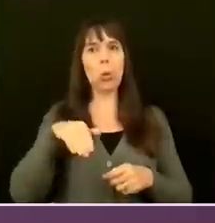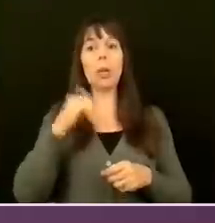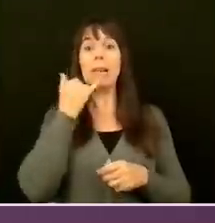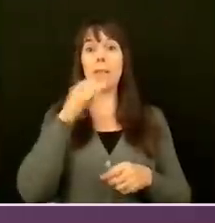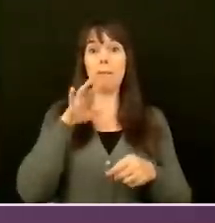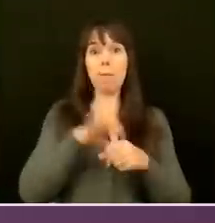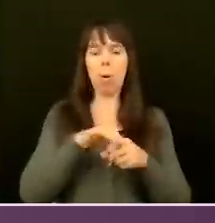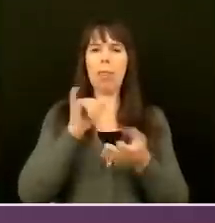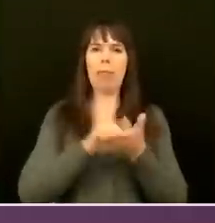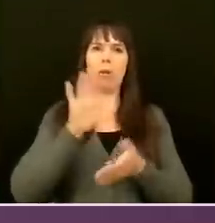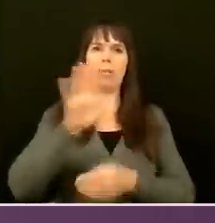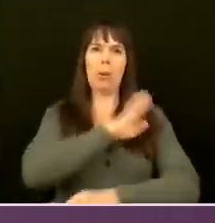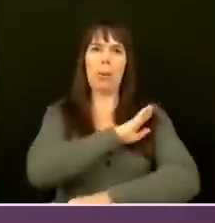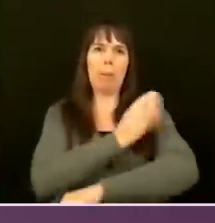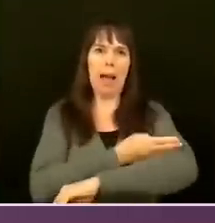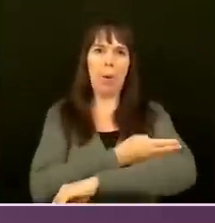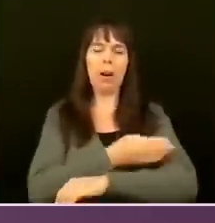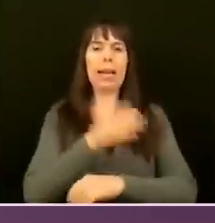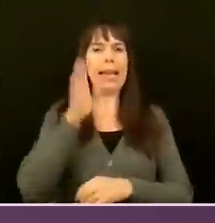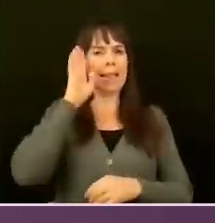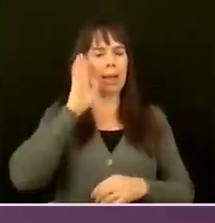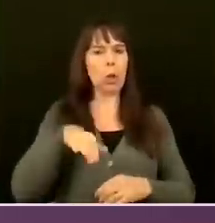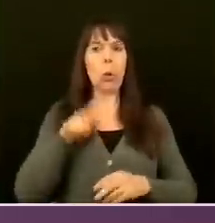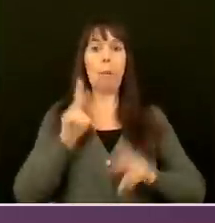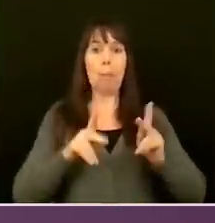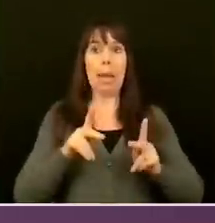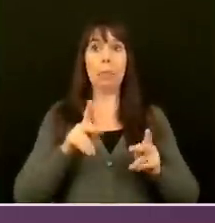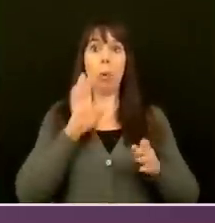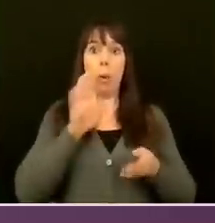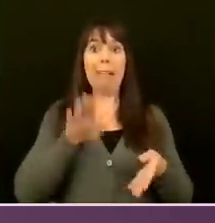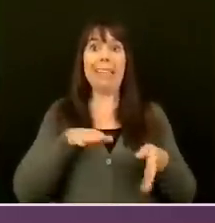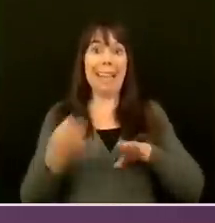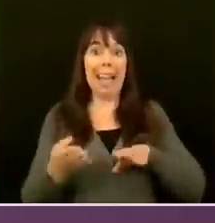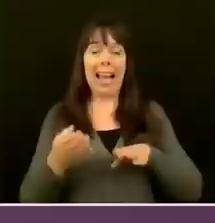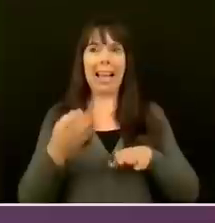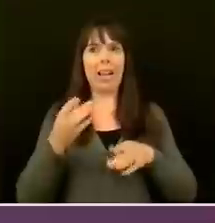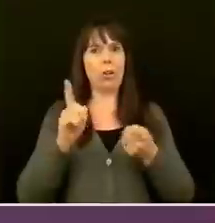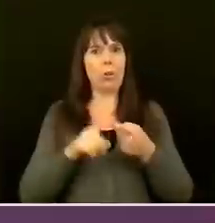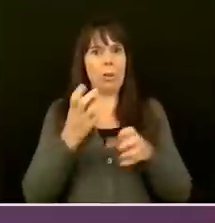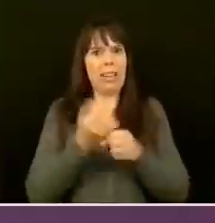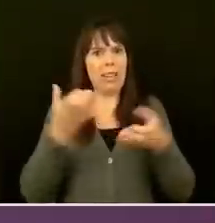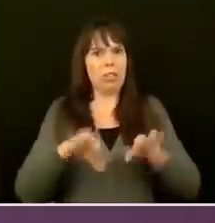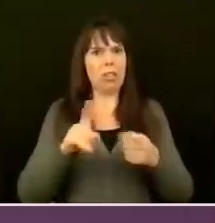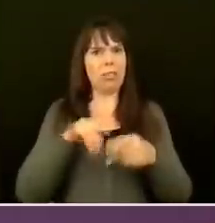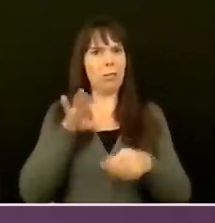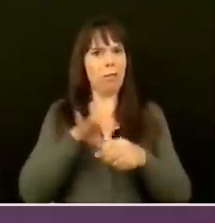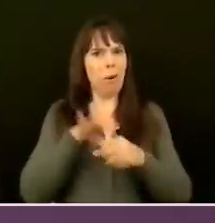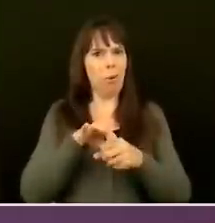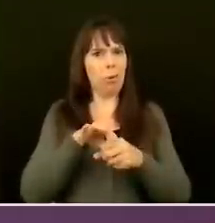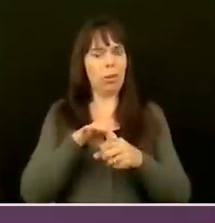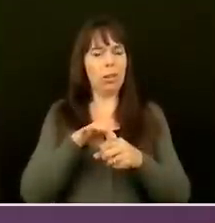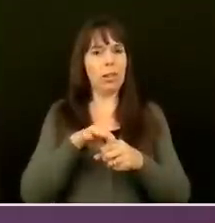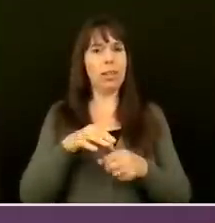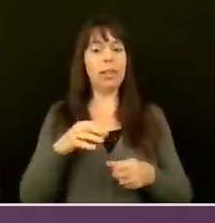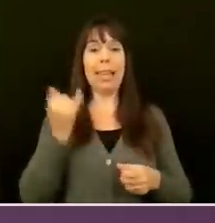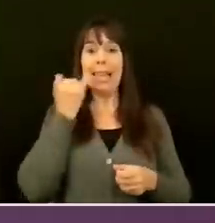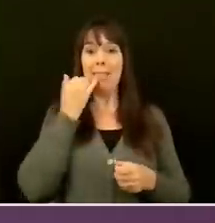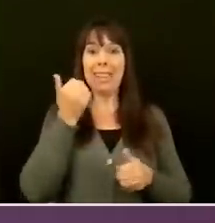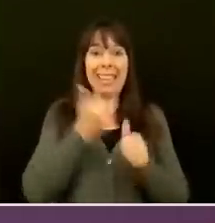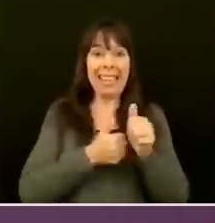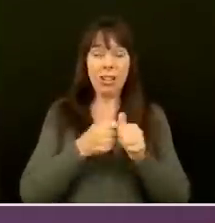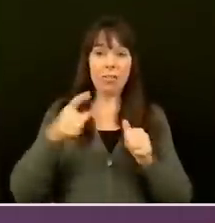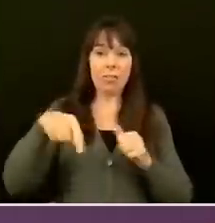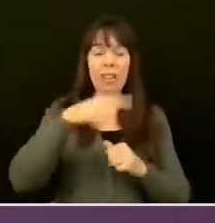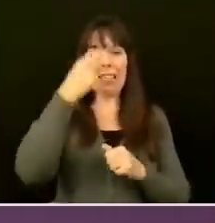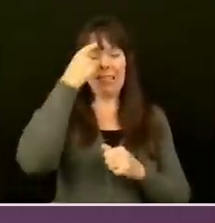their power. They know that people died for the opportunity for them to vote. And if all, each of us thinks about